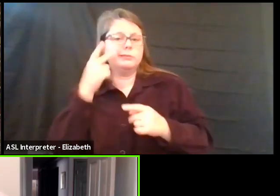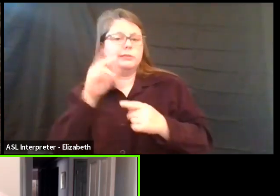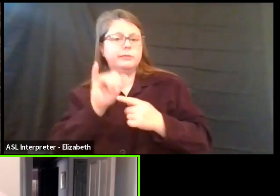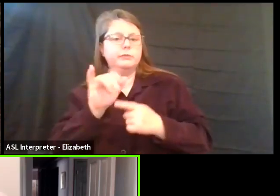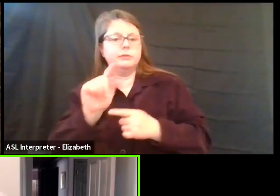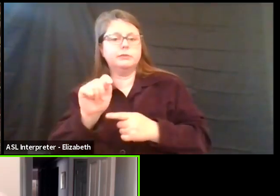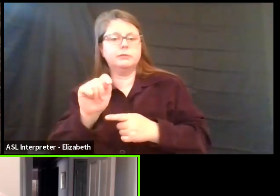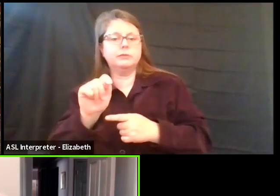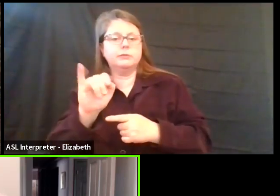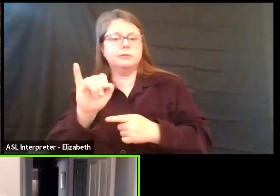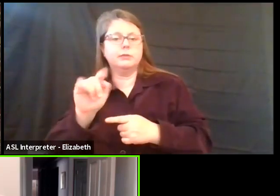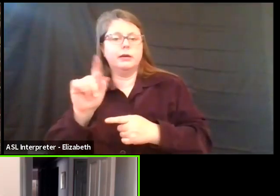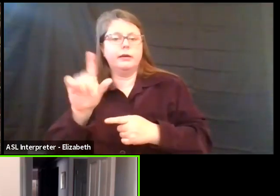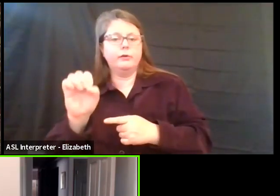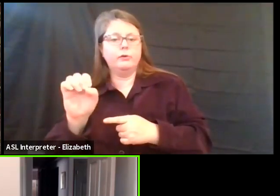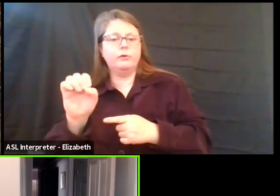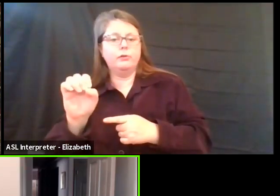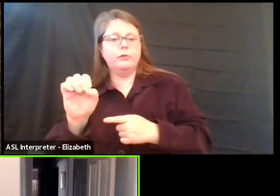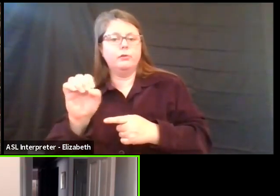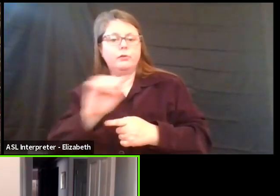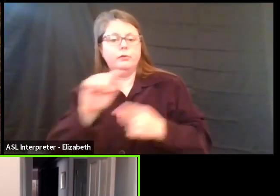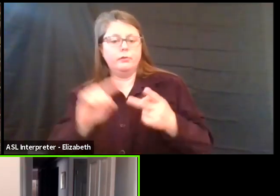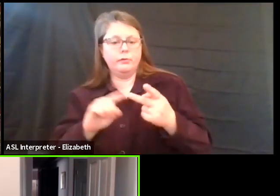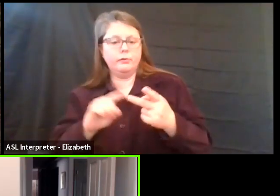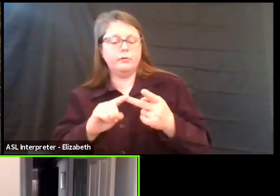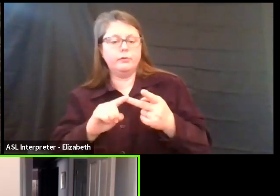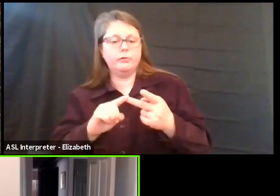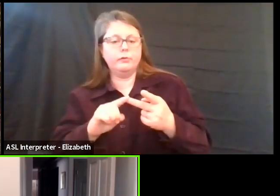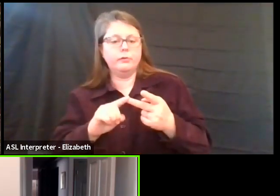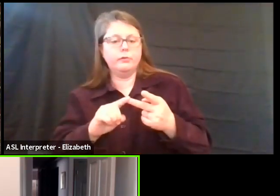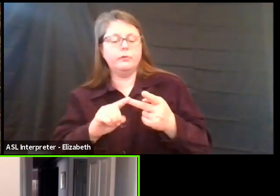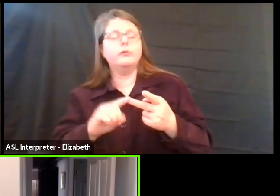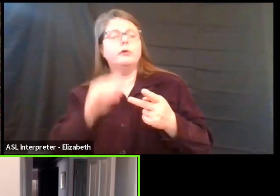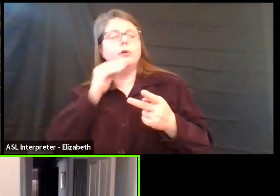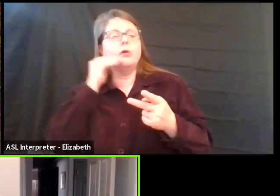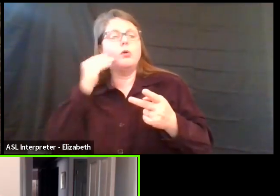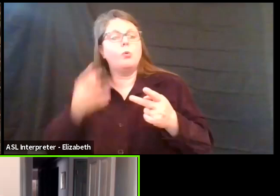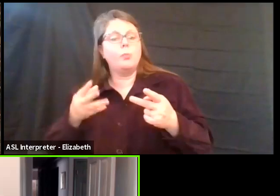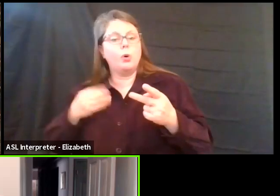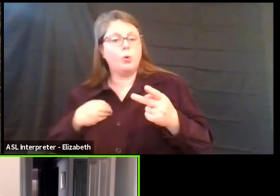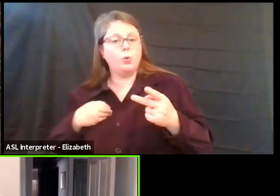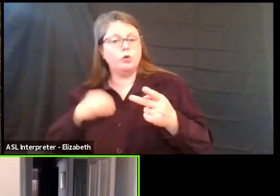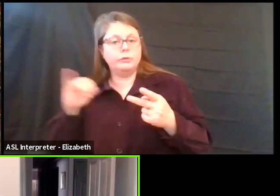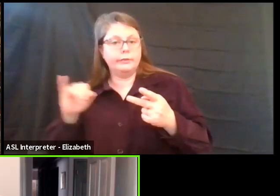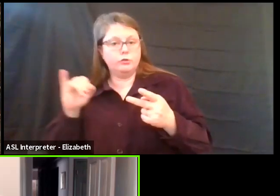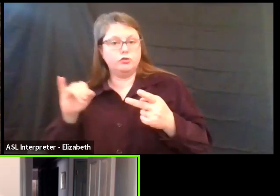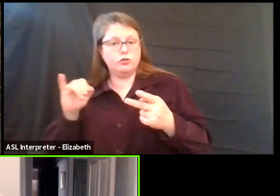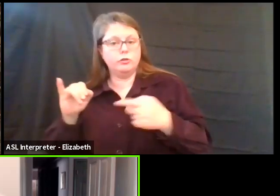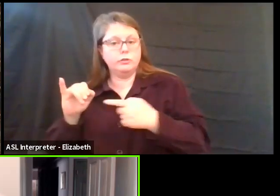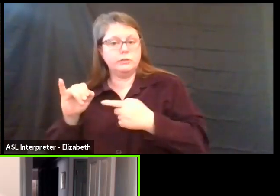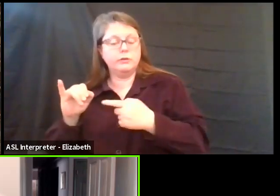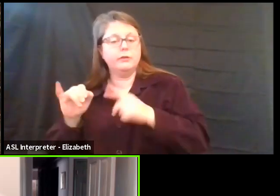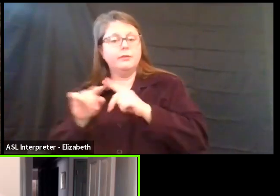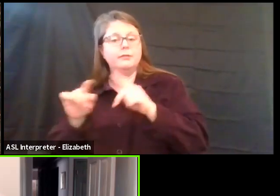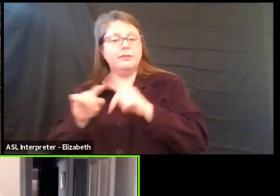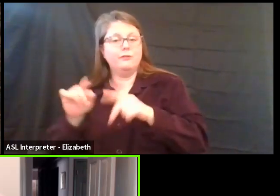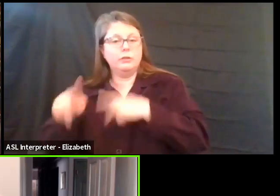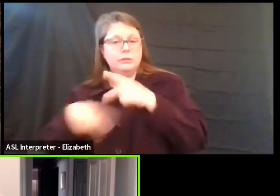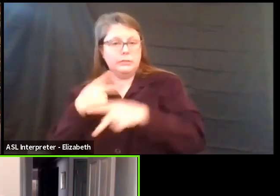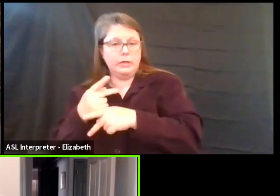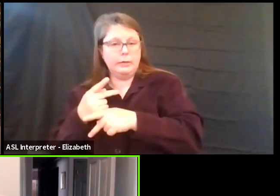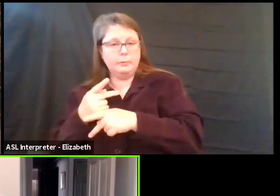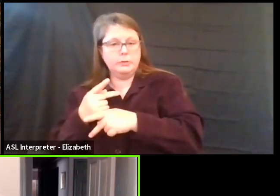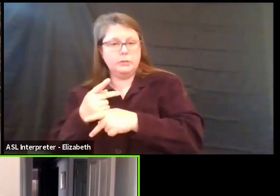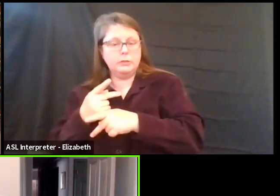insurance. But there are different types of homeowners insurance, and there is a form or an endorsement designed for manufactured housing.